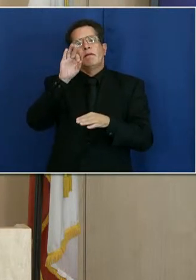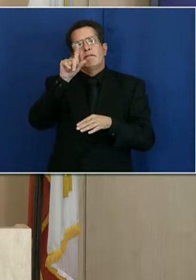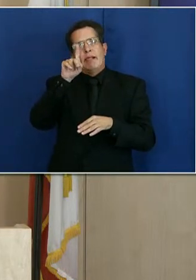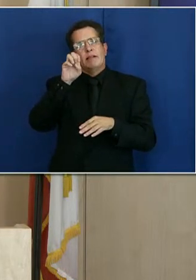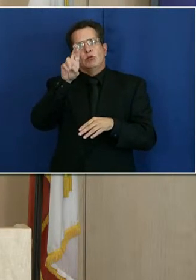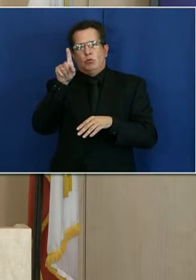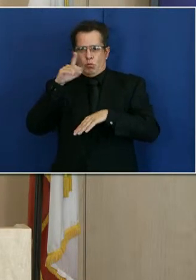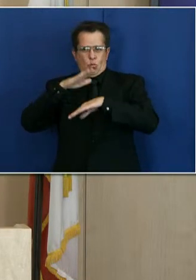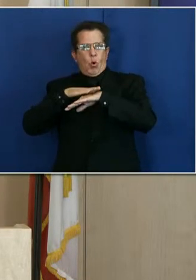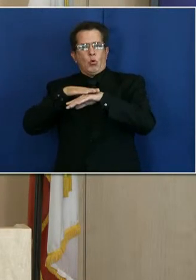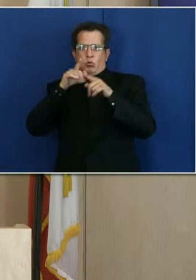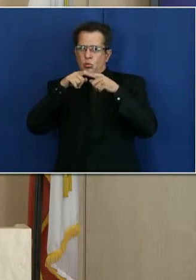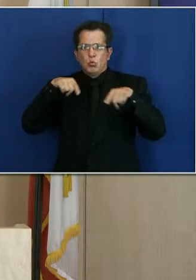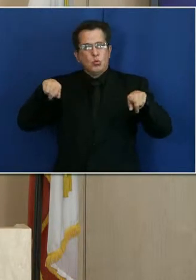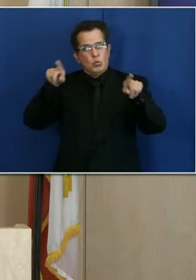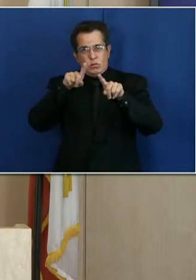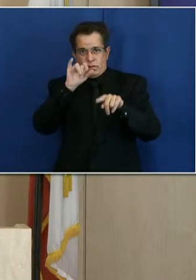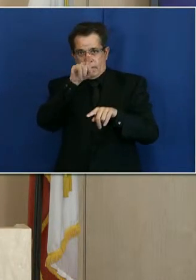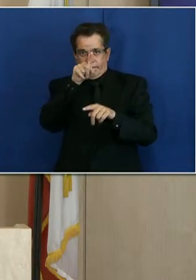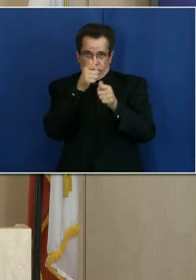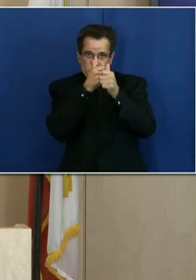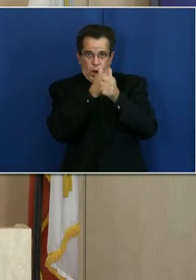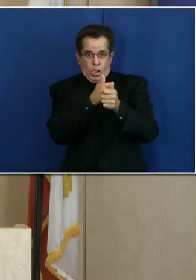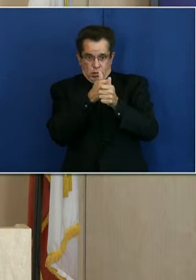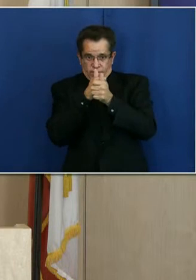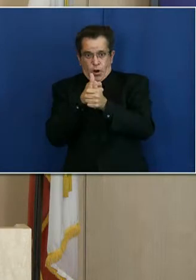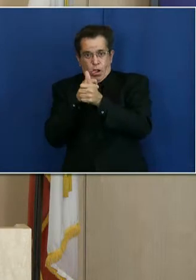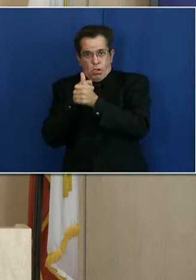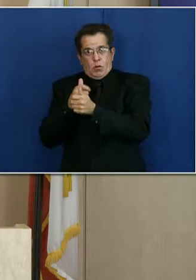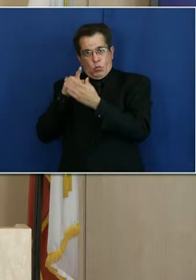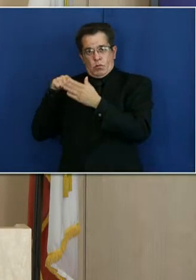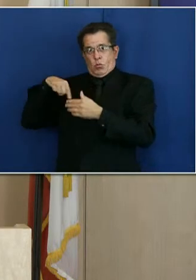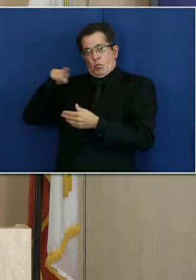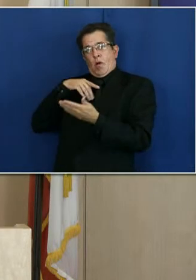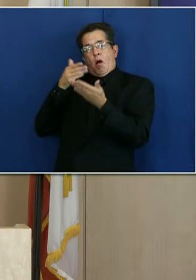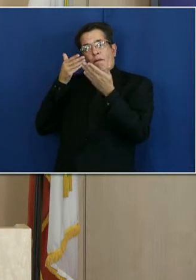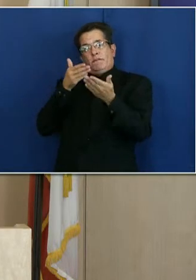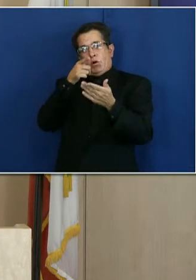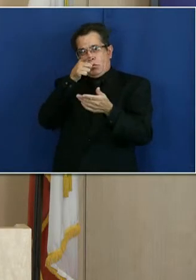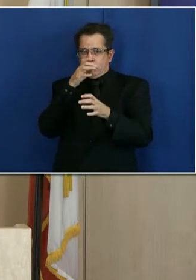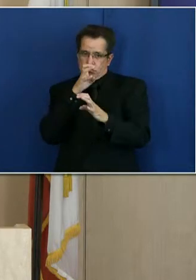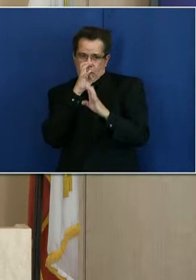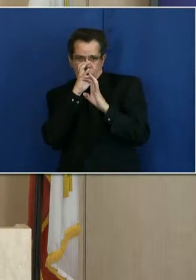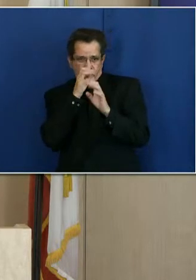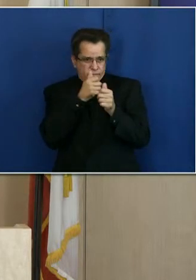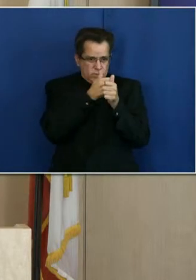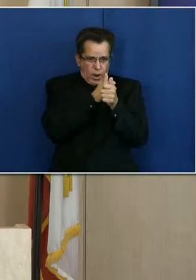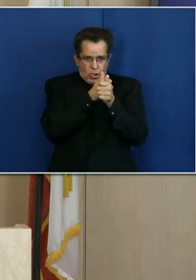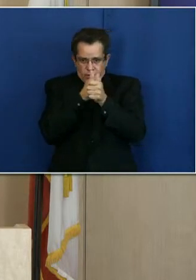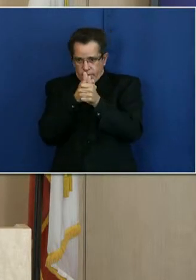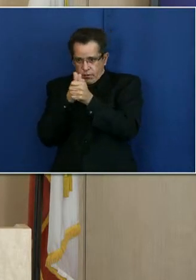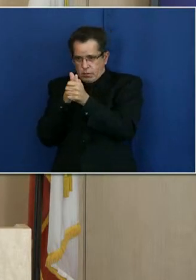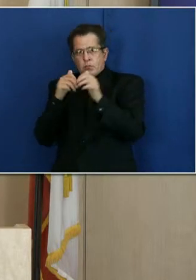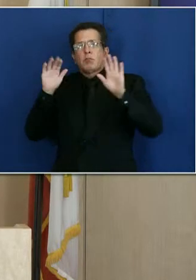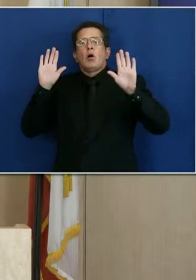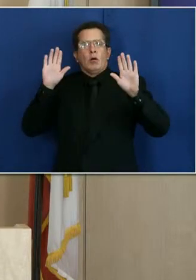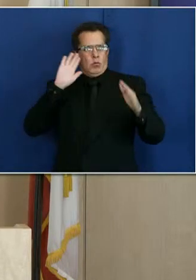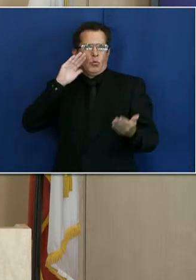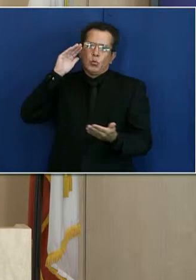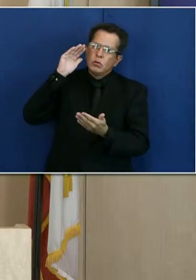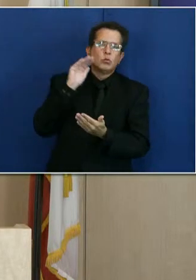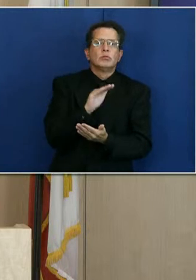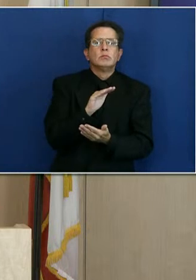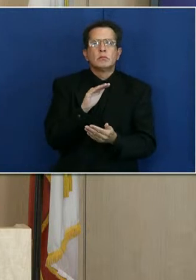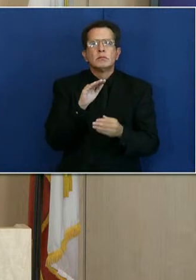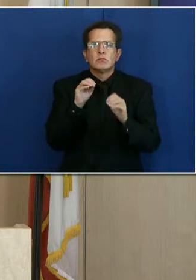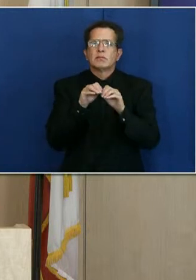that we've been giving. If we do those things in a very rigorous and conscientious way, that will reduce the